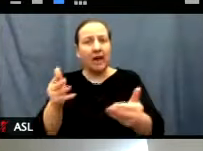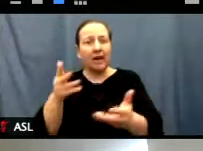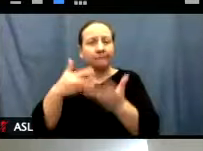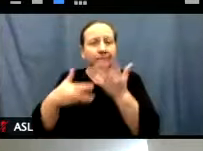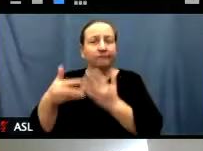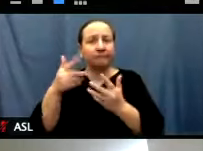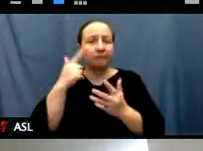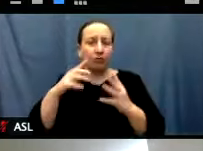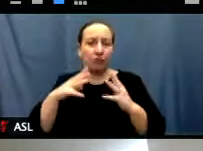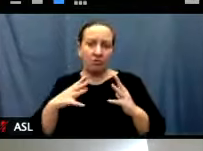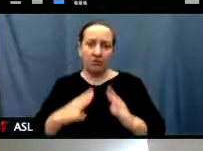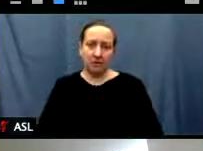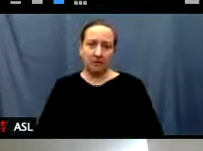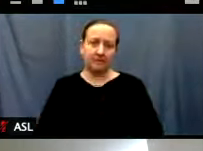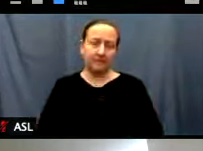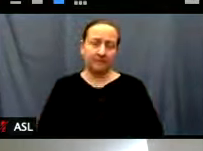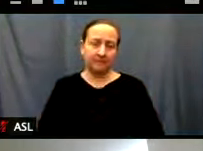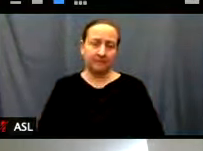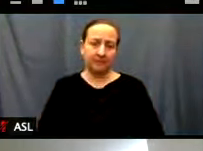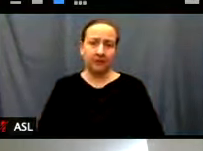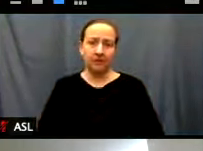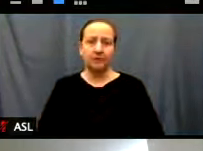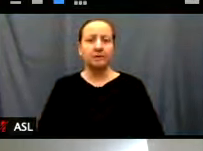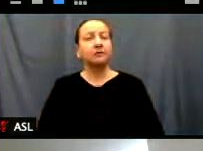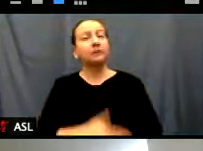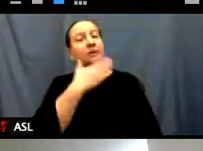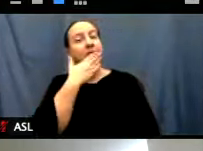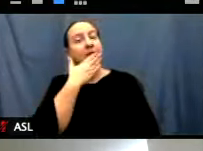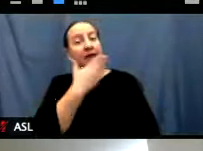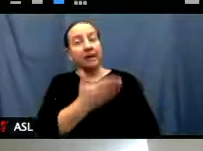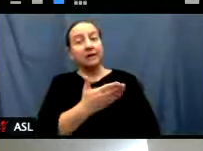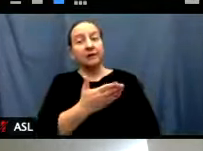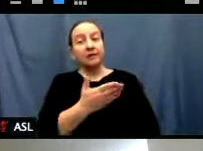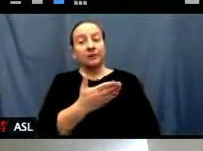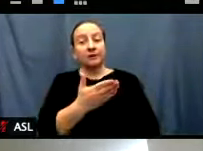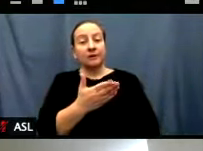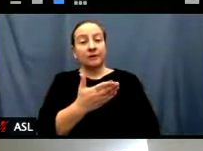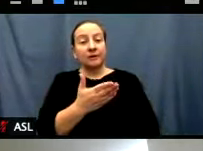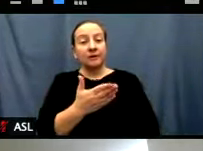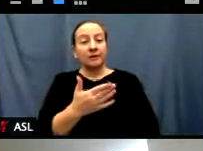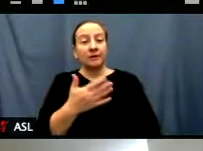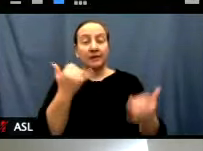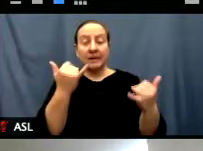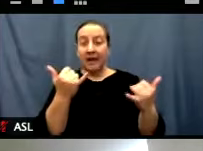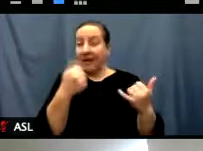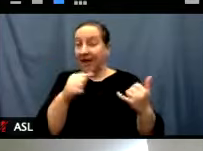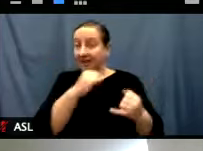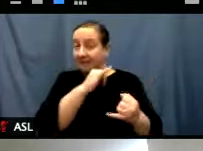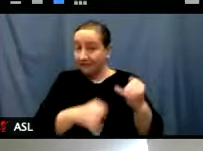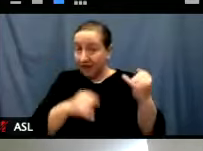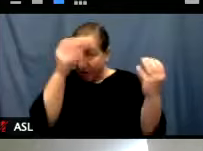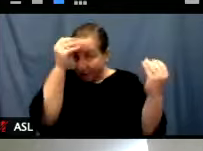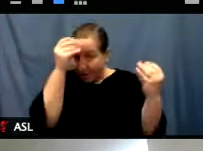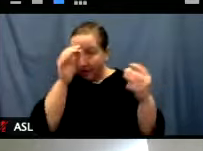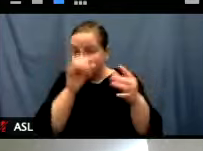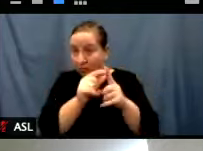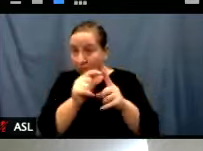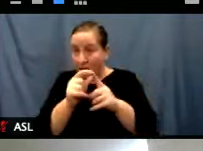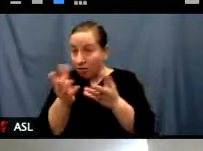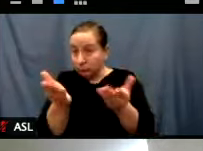Thank you. Great, thank you. And I want to, I guess, any final thoughts or words